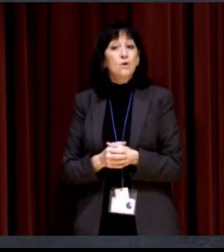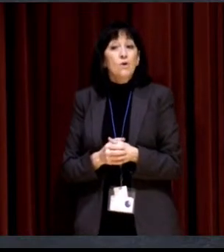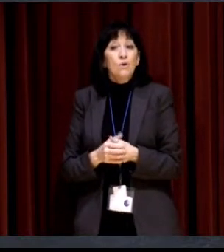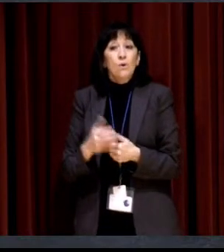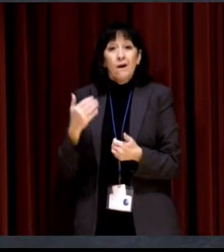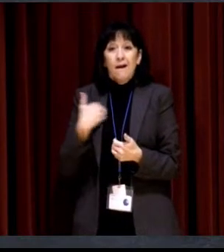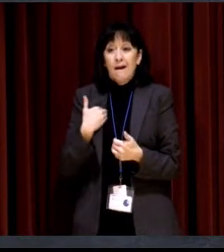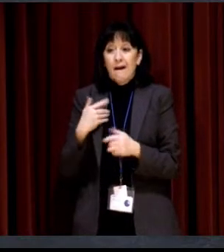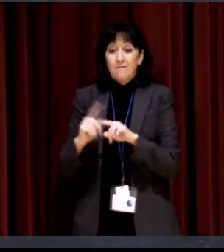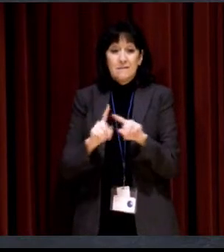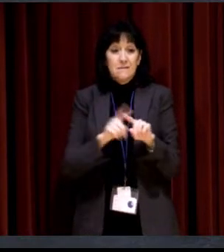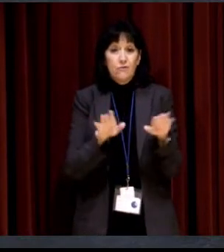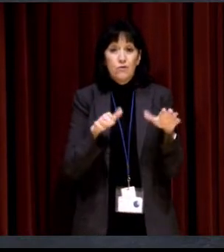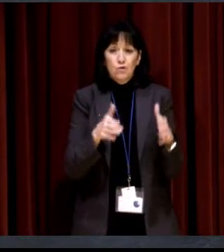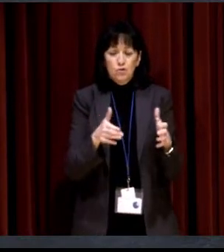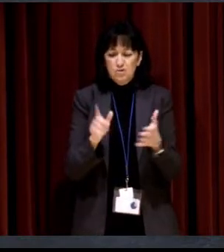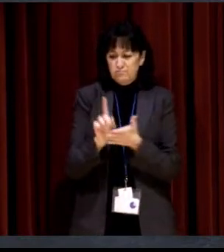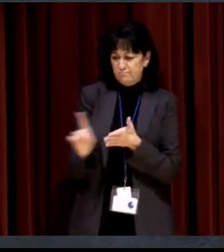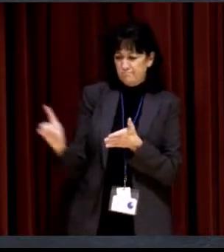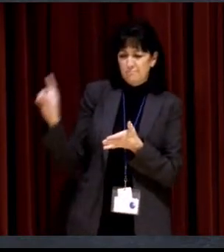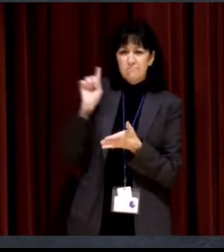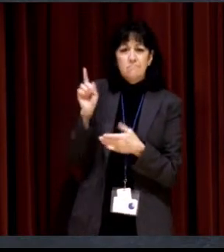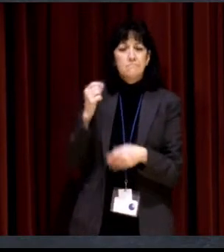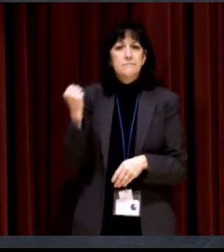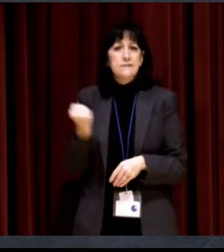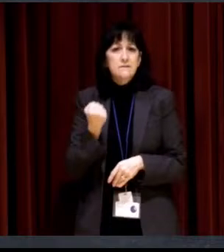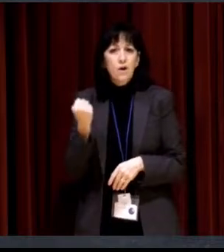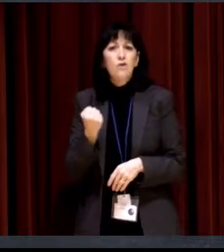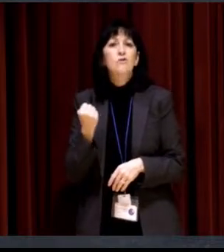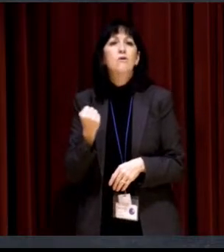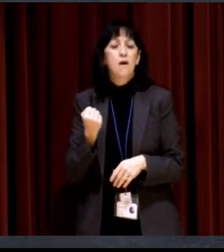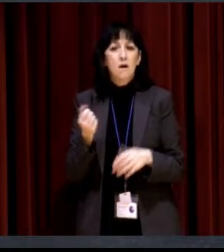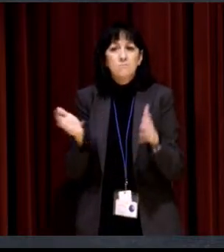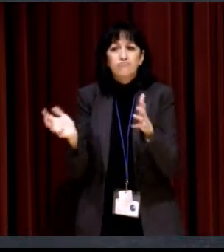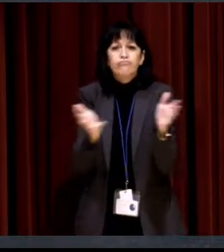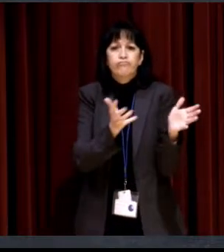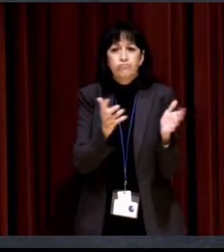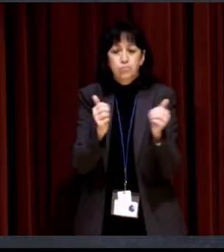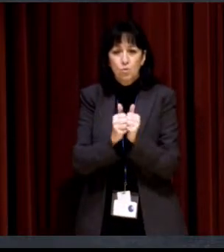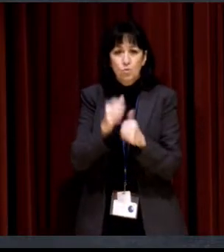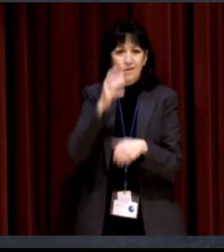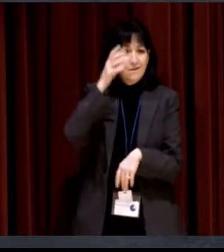a Saturday ago, engaging folks,